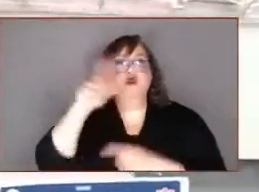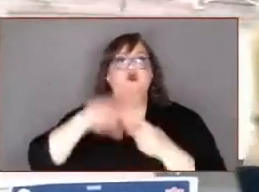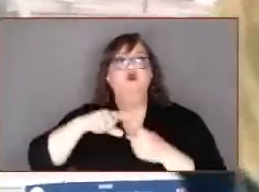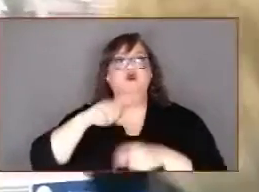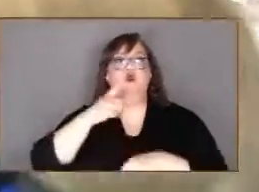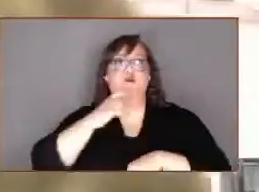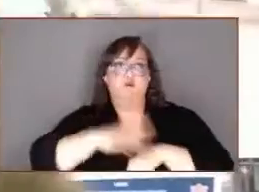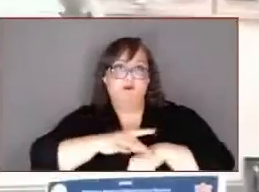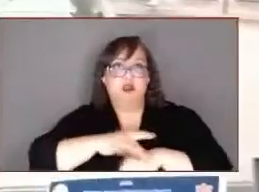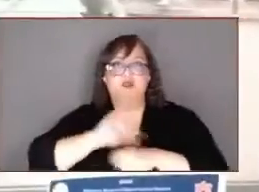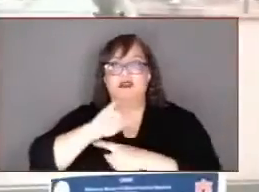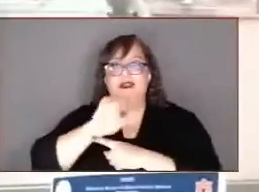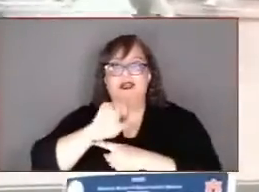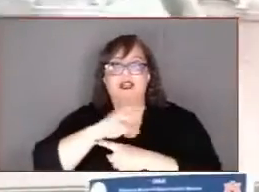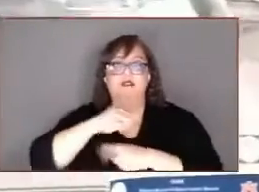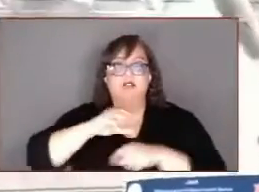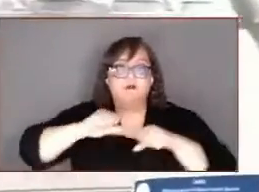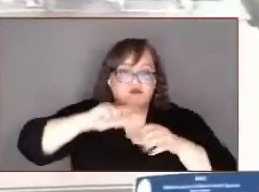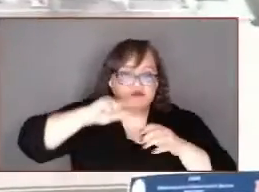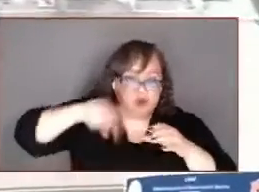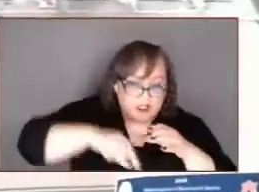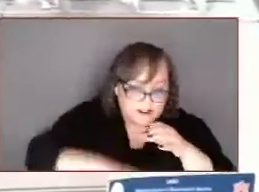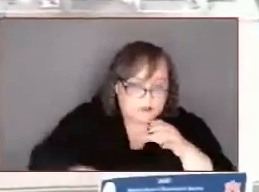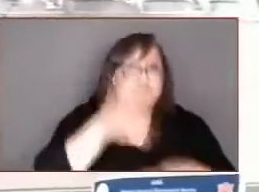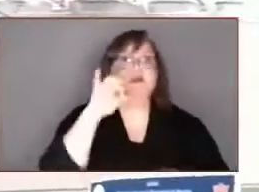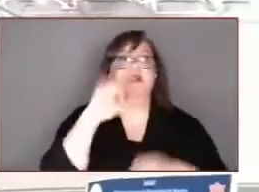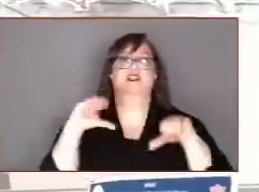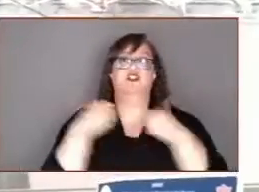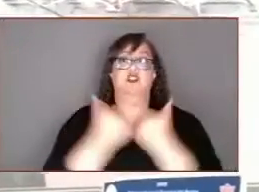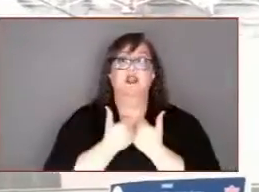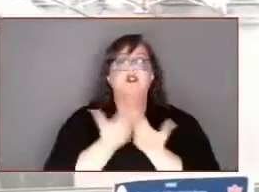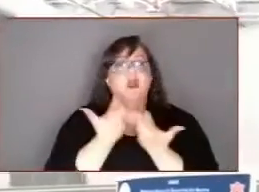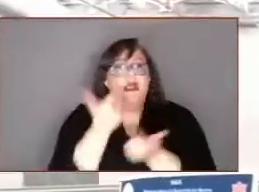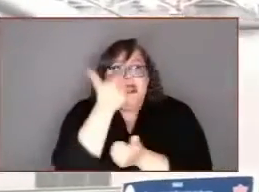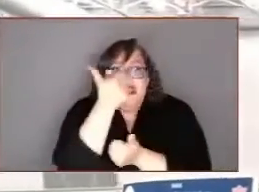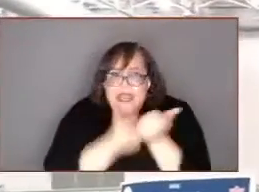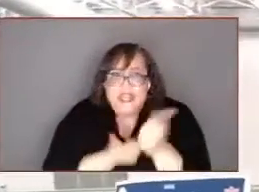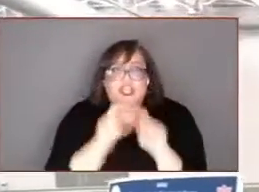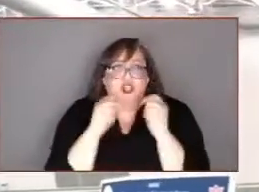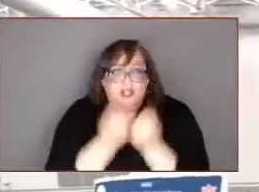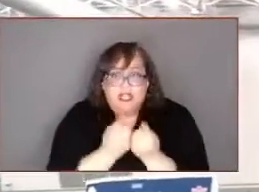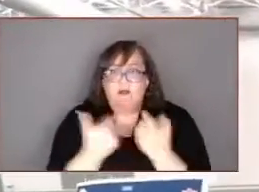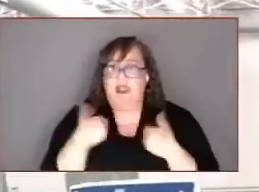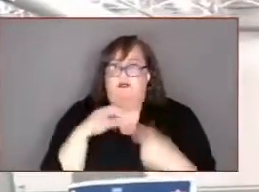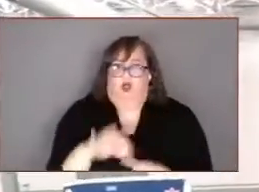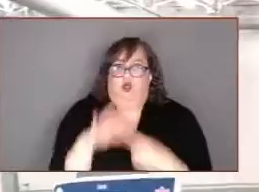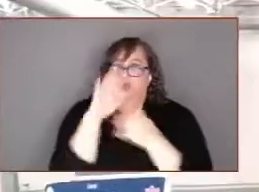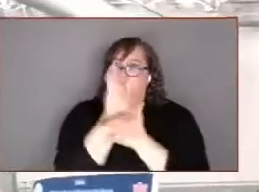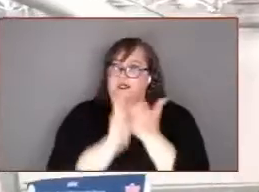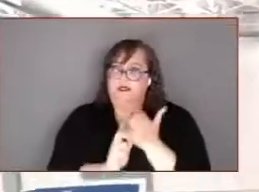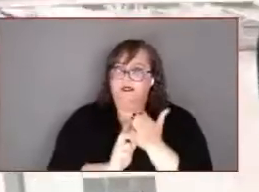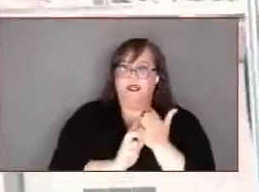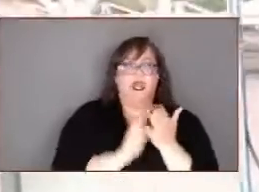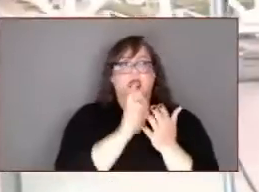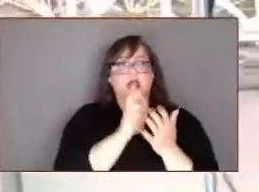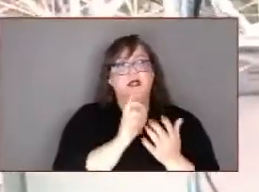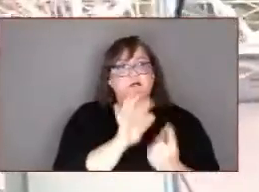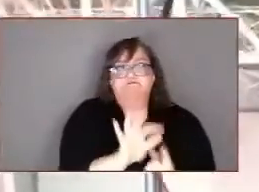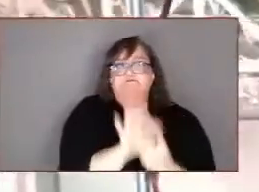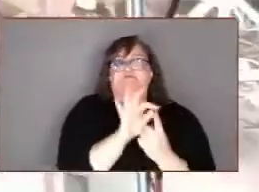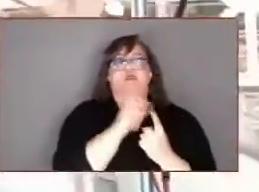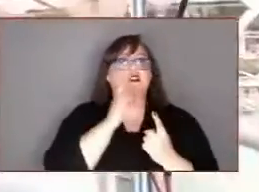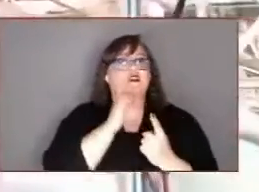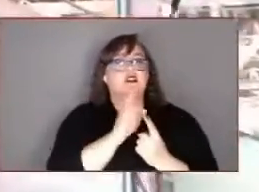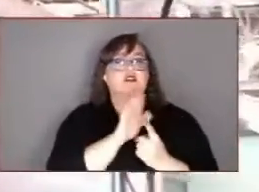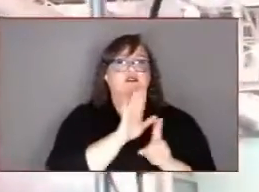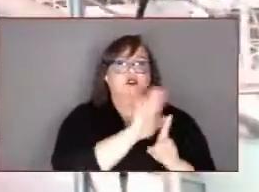teams have a different design that's really unique to that team and to that university. Each team brings a different idea to the table, and